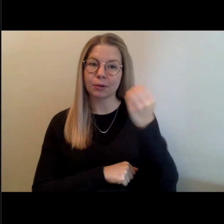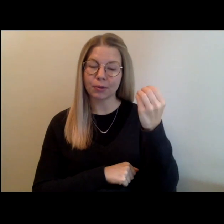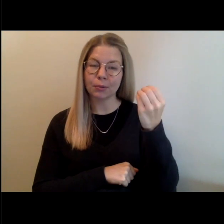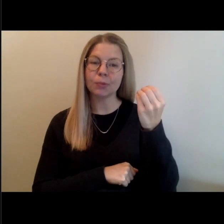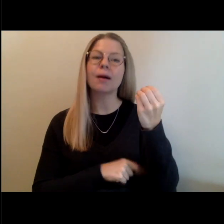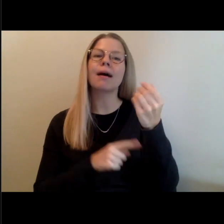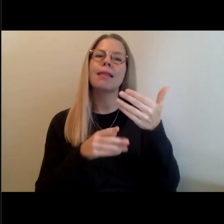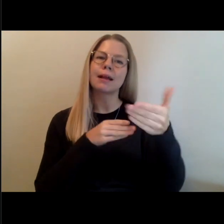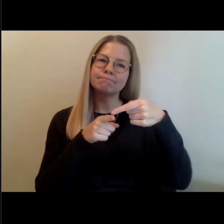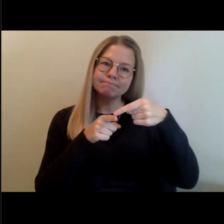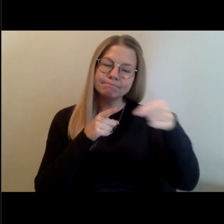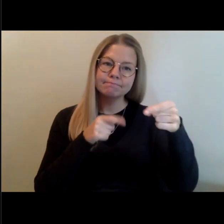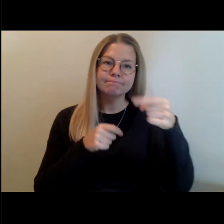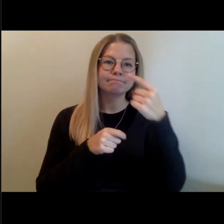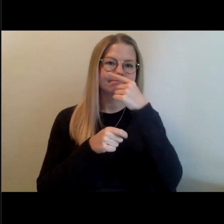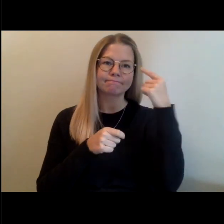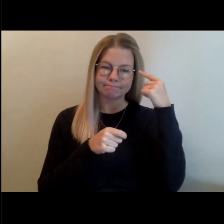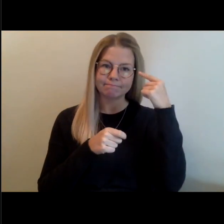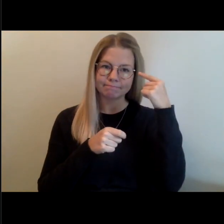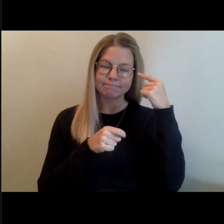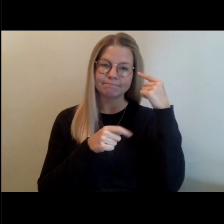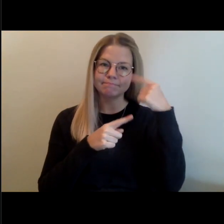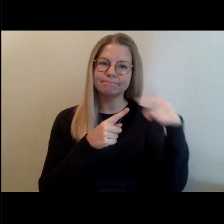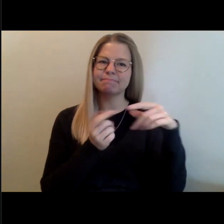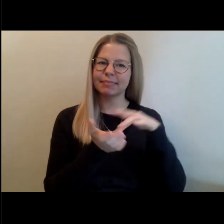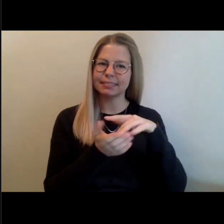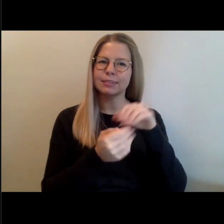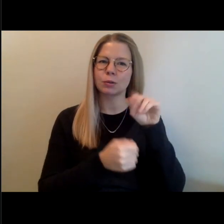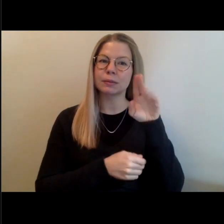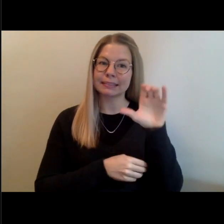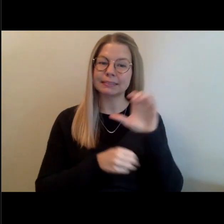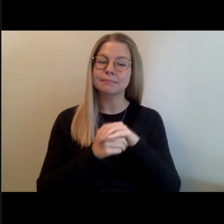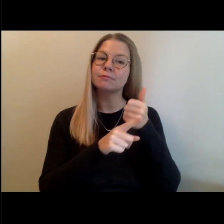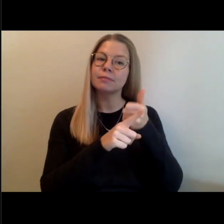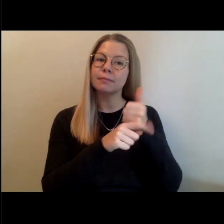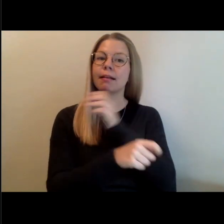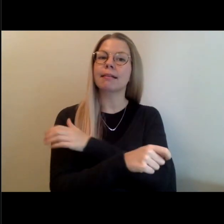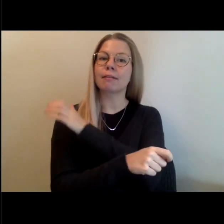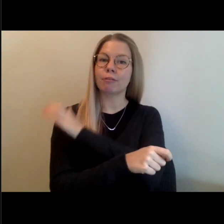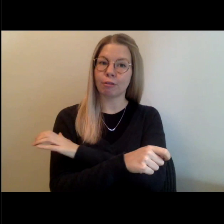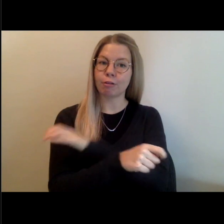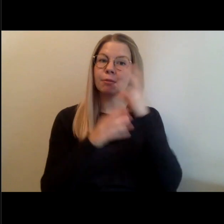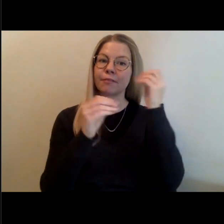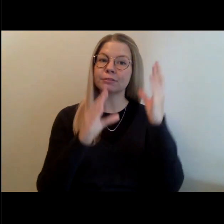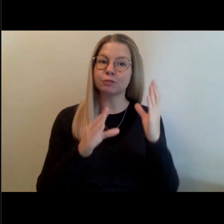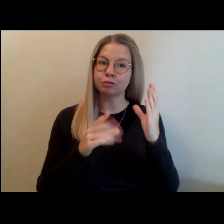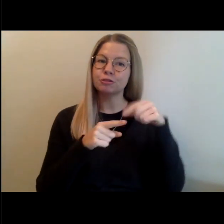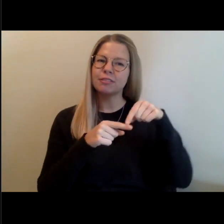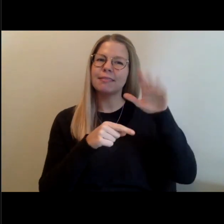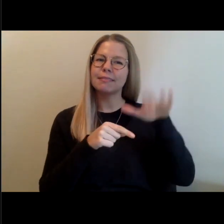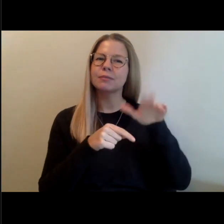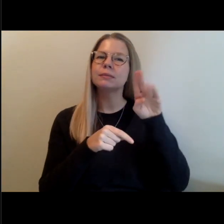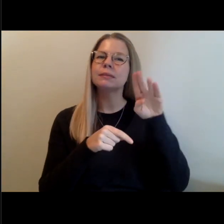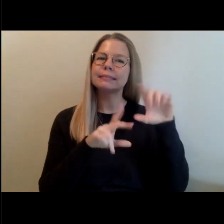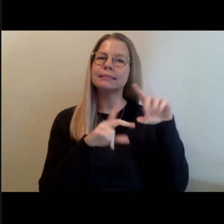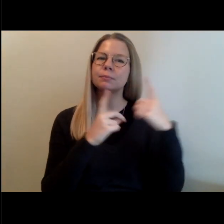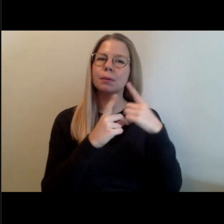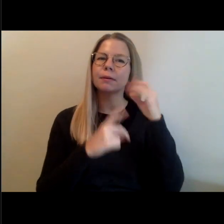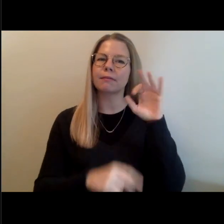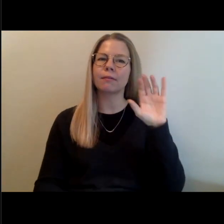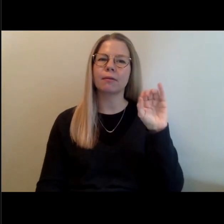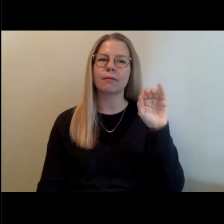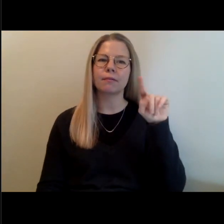at UBC. She's a clinical professor at the UBC Department of Ophthalmology and Visual Sciences, and she teaches medical